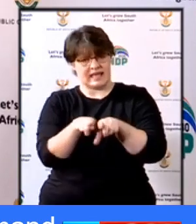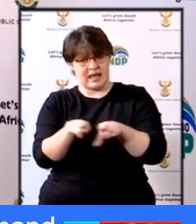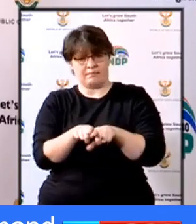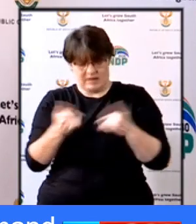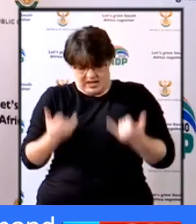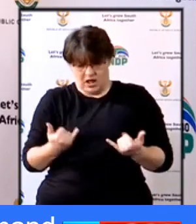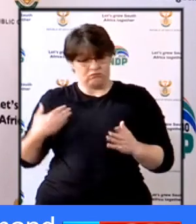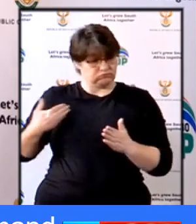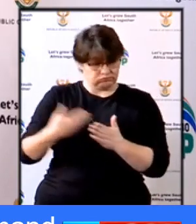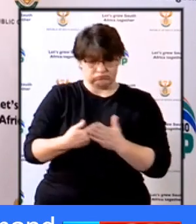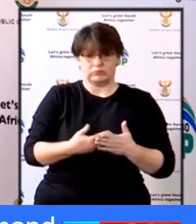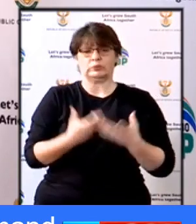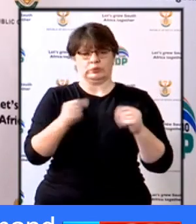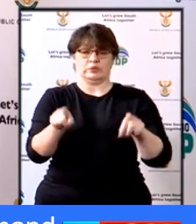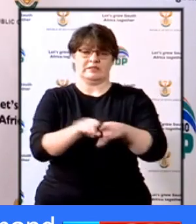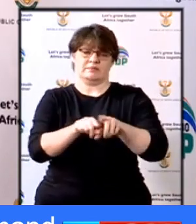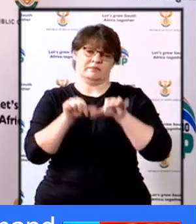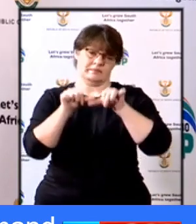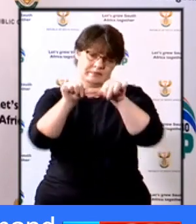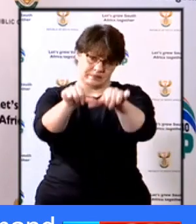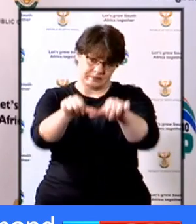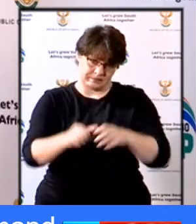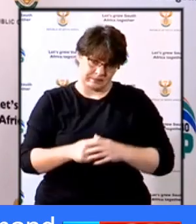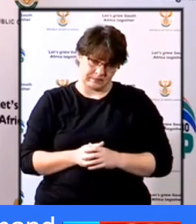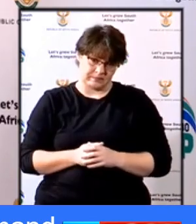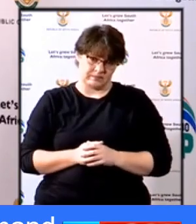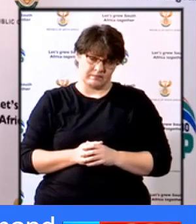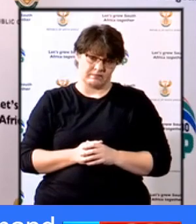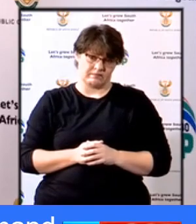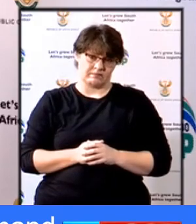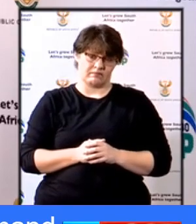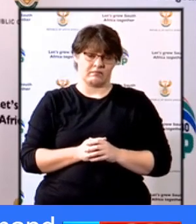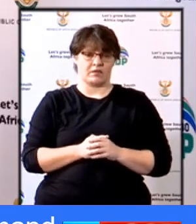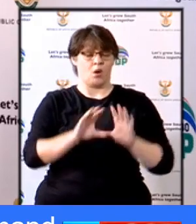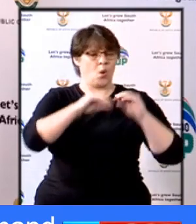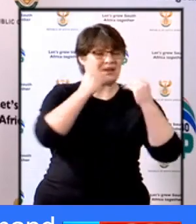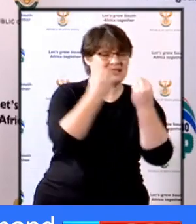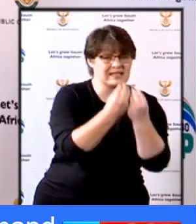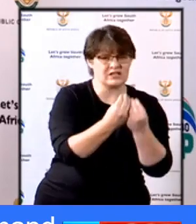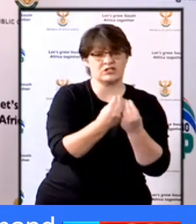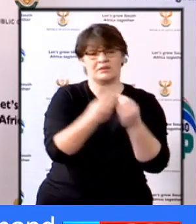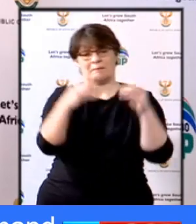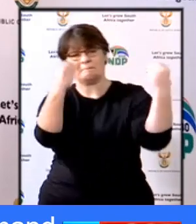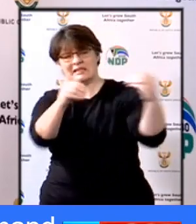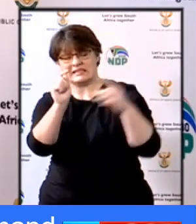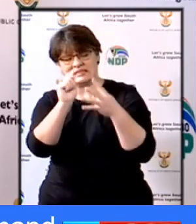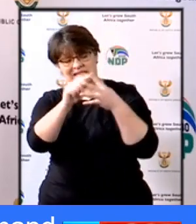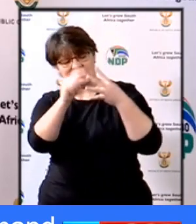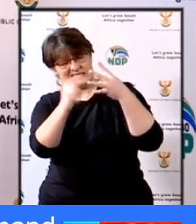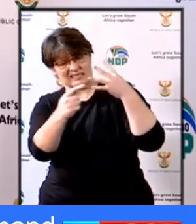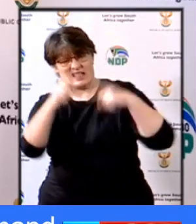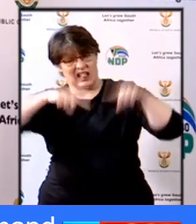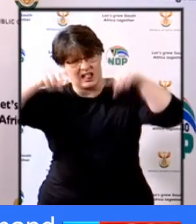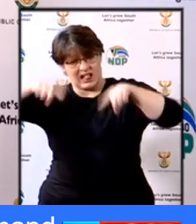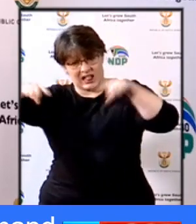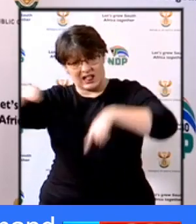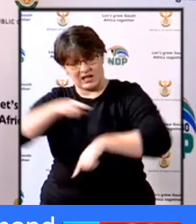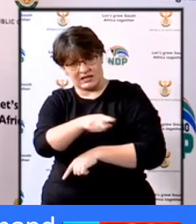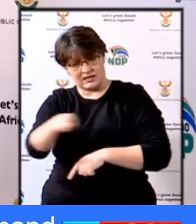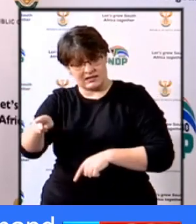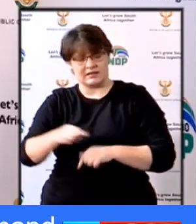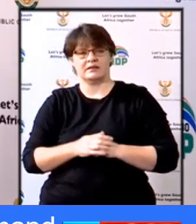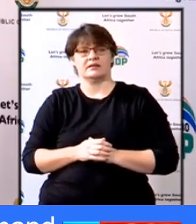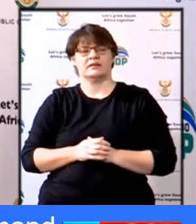doing. The various associations and businesses have also